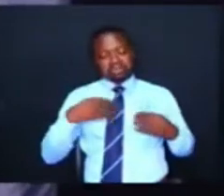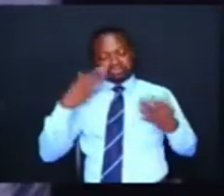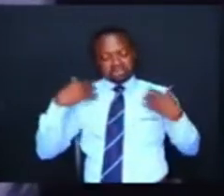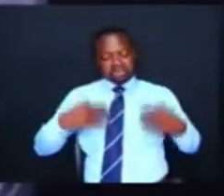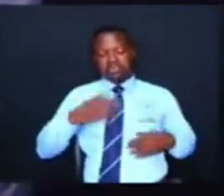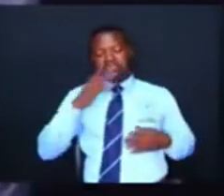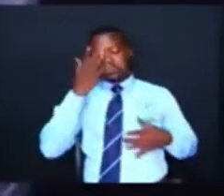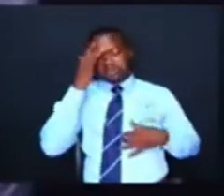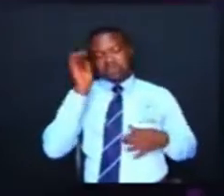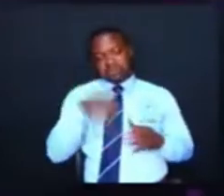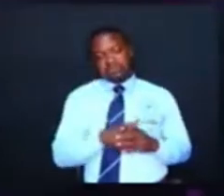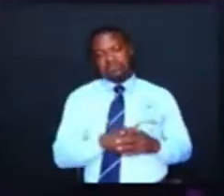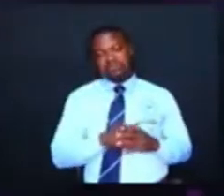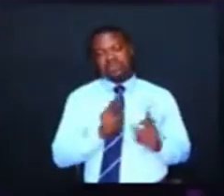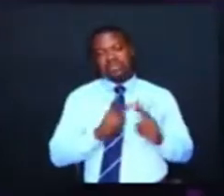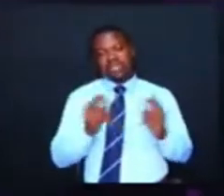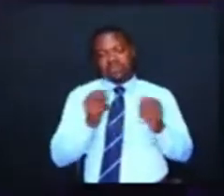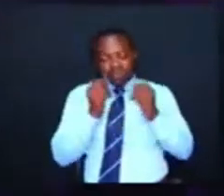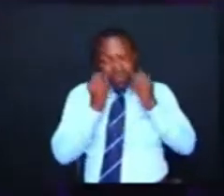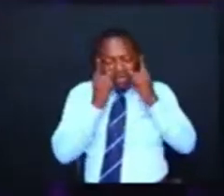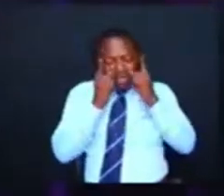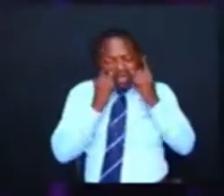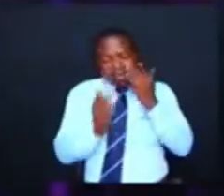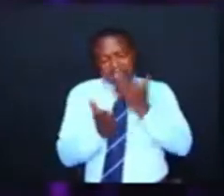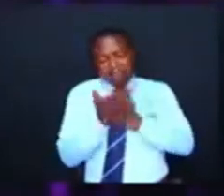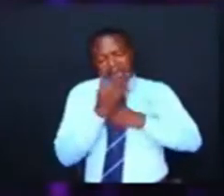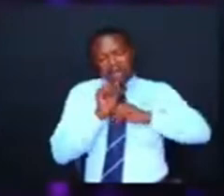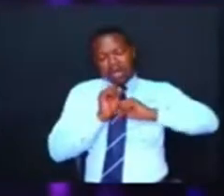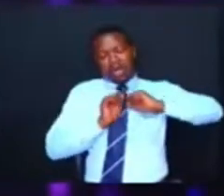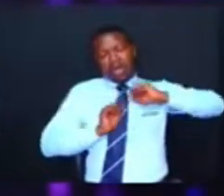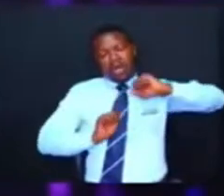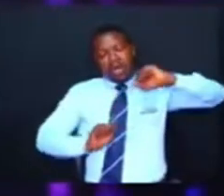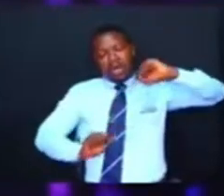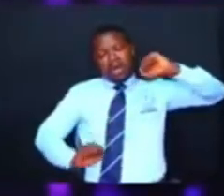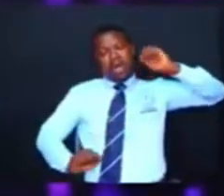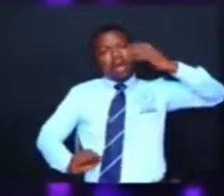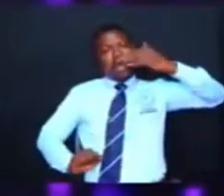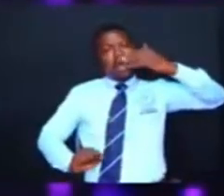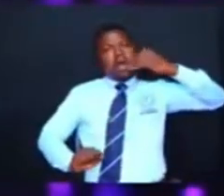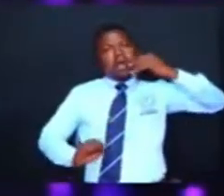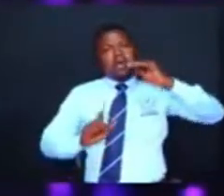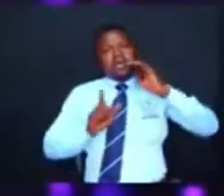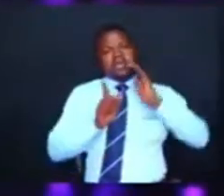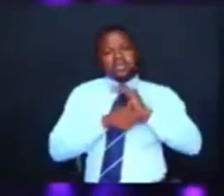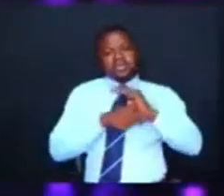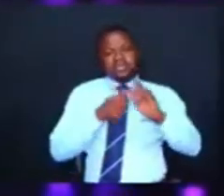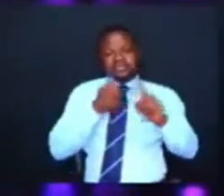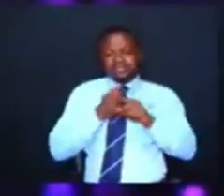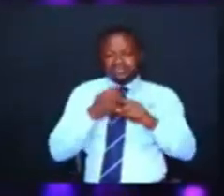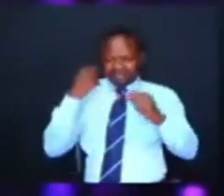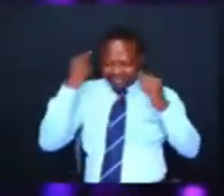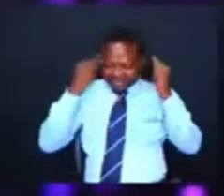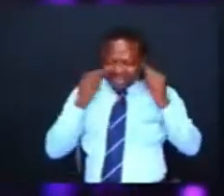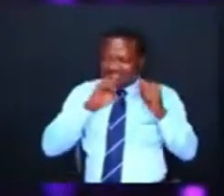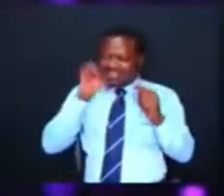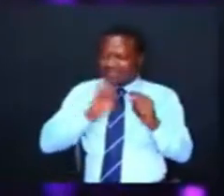If you wake up in the morning, the first thing you do is to discuss something evil about this man